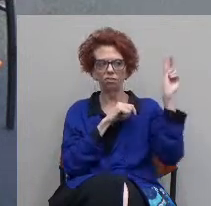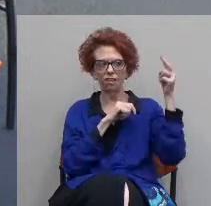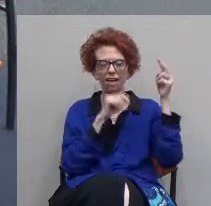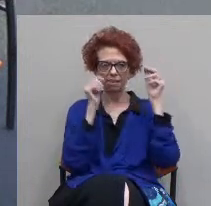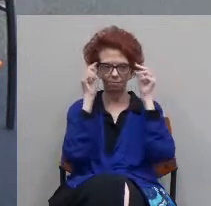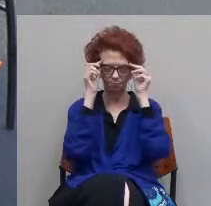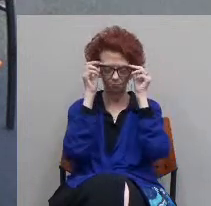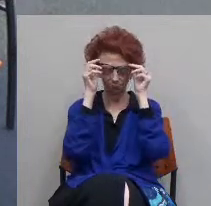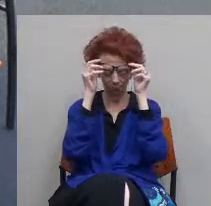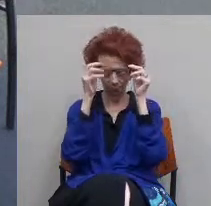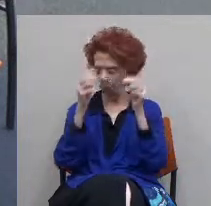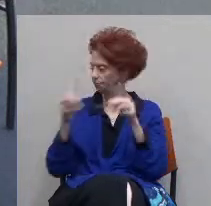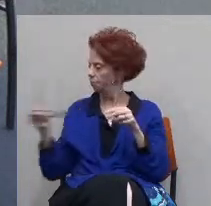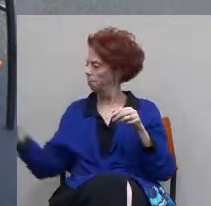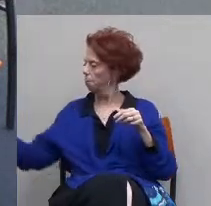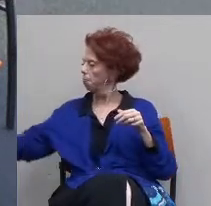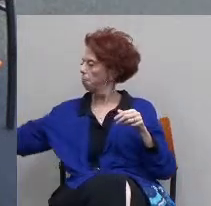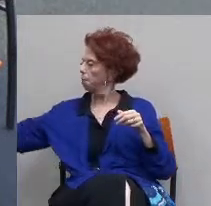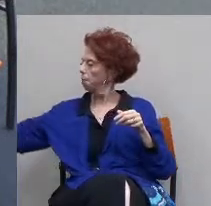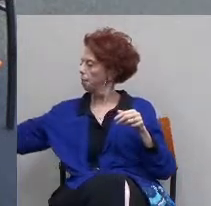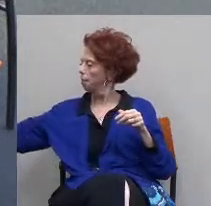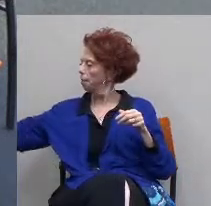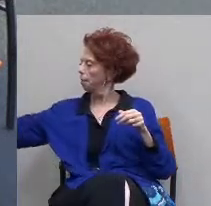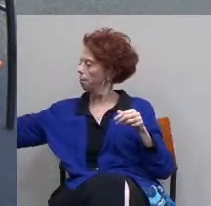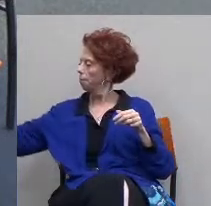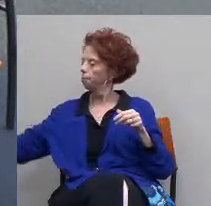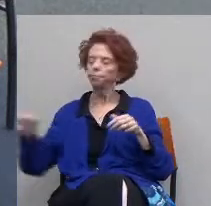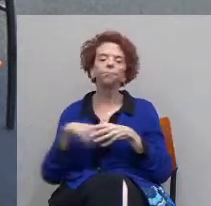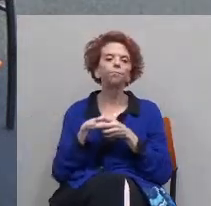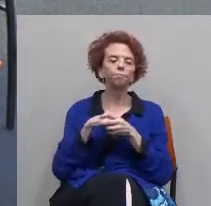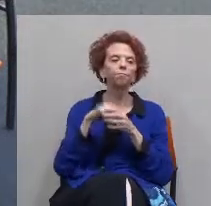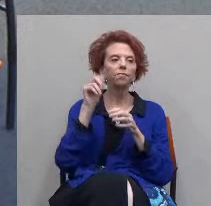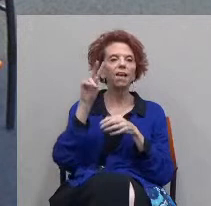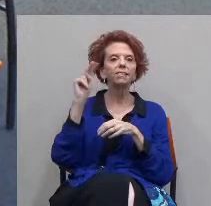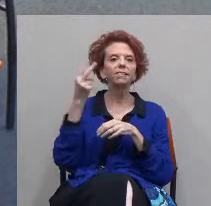And we have a second by Ms. Holloway.